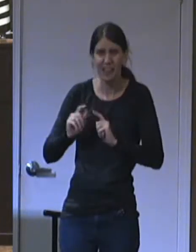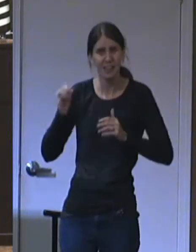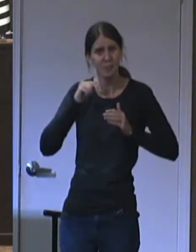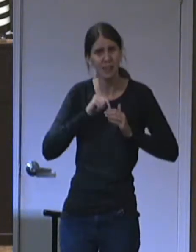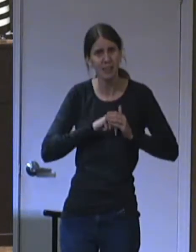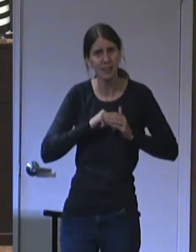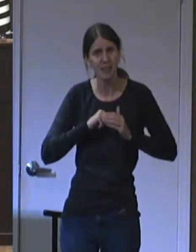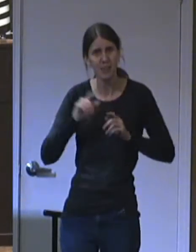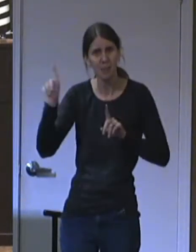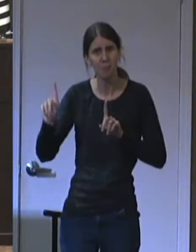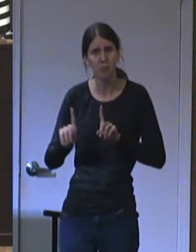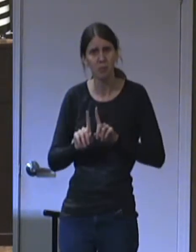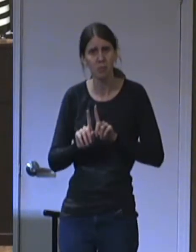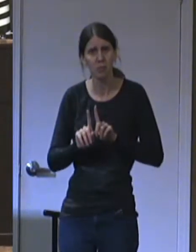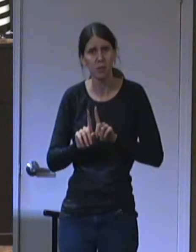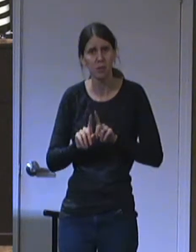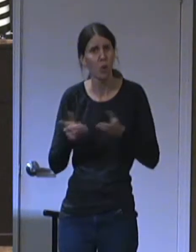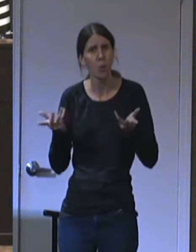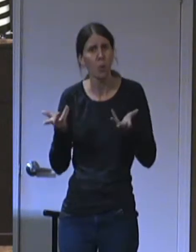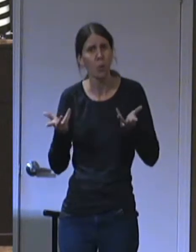in, let them help you?